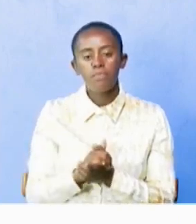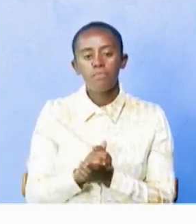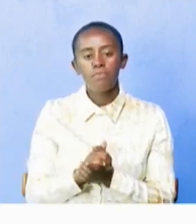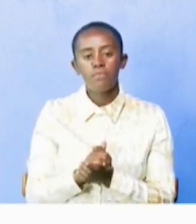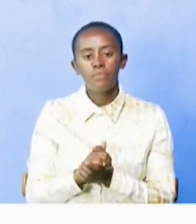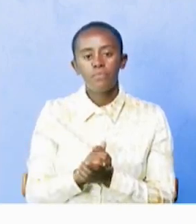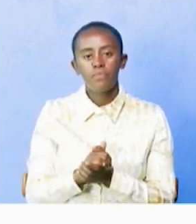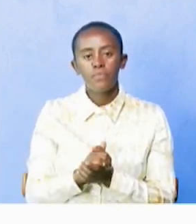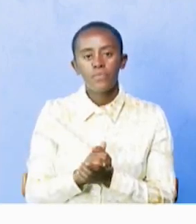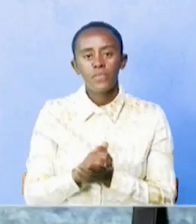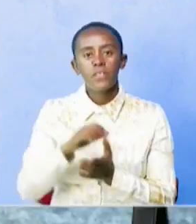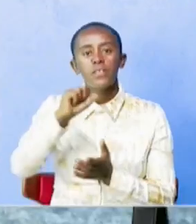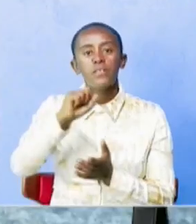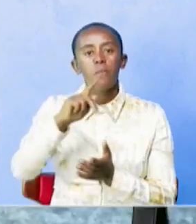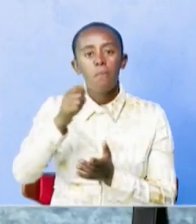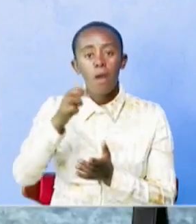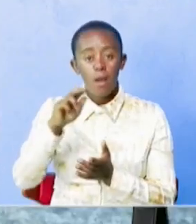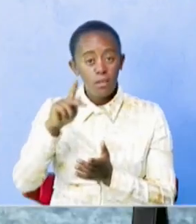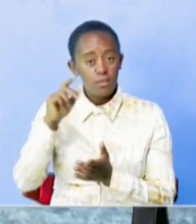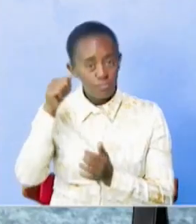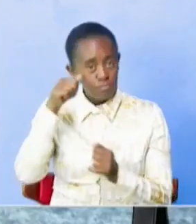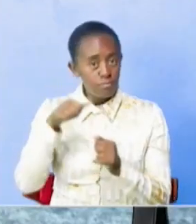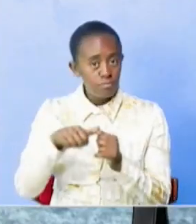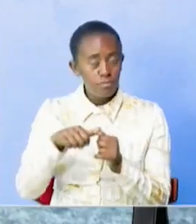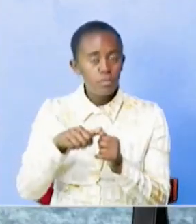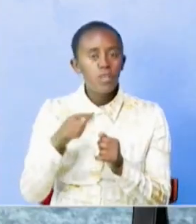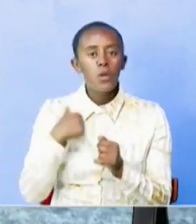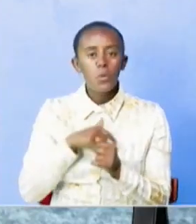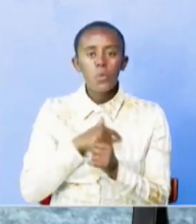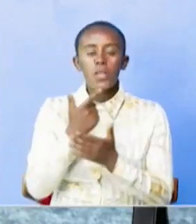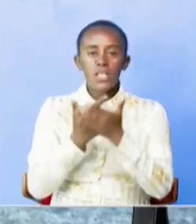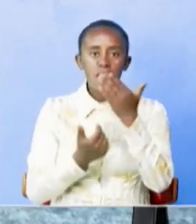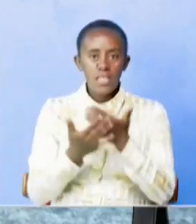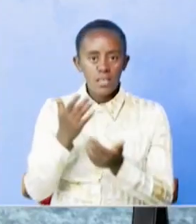What does spark mean? If you remember, we